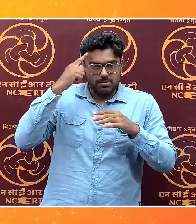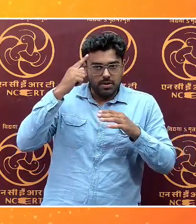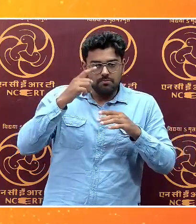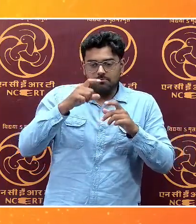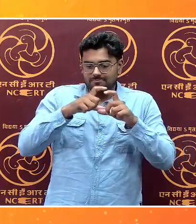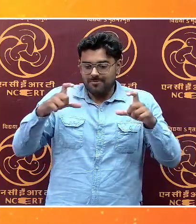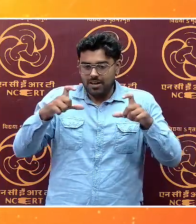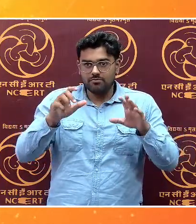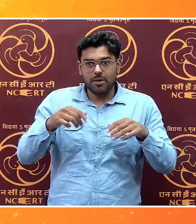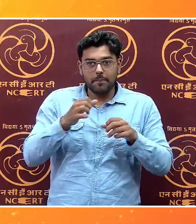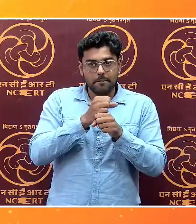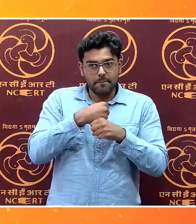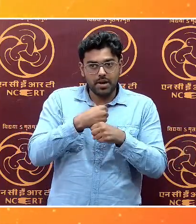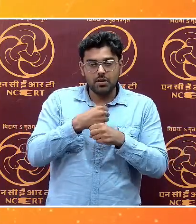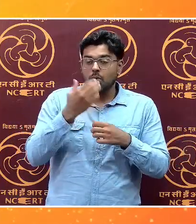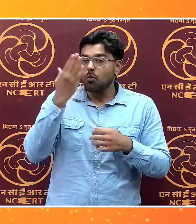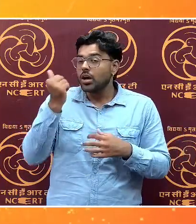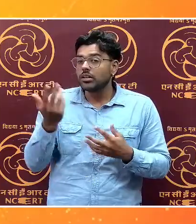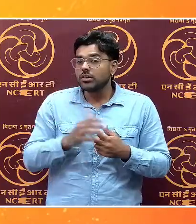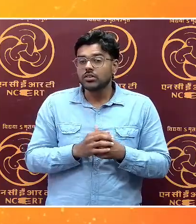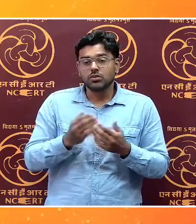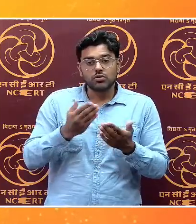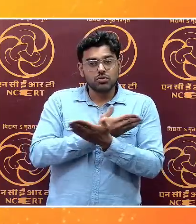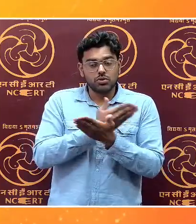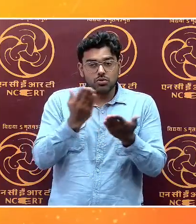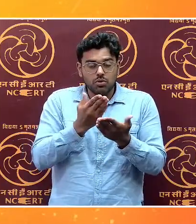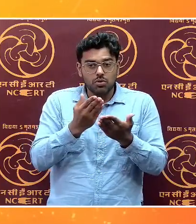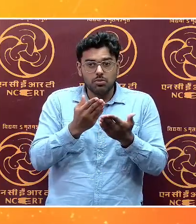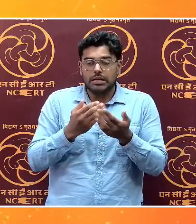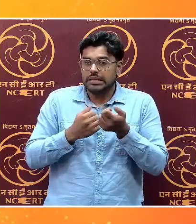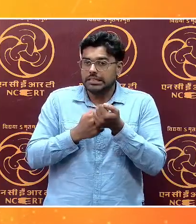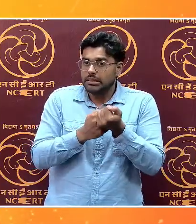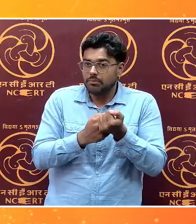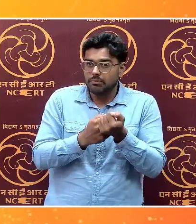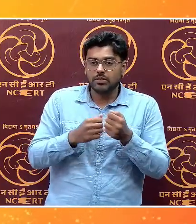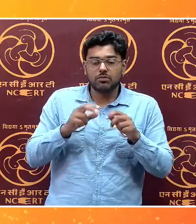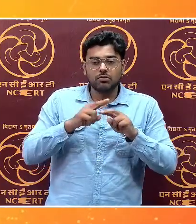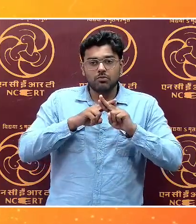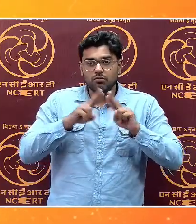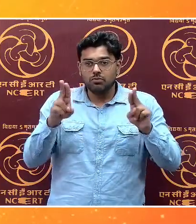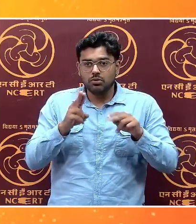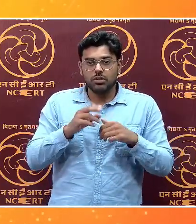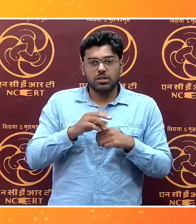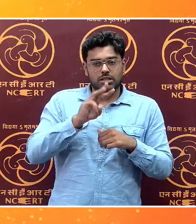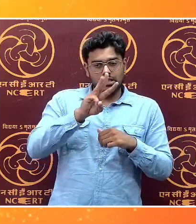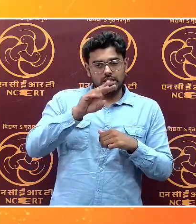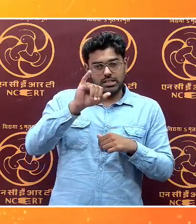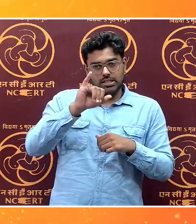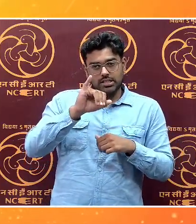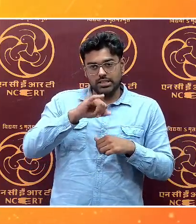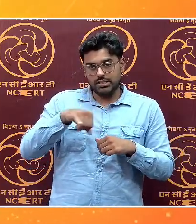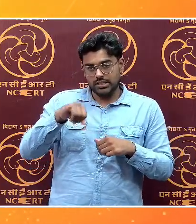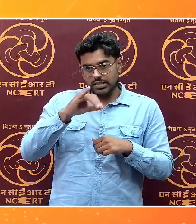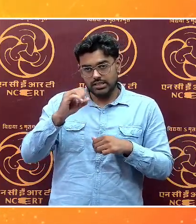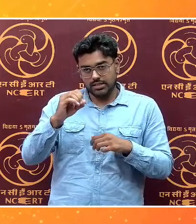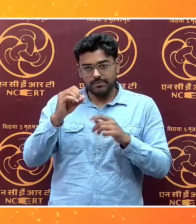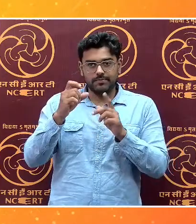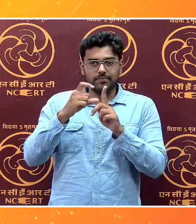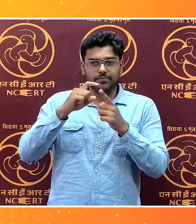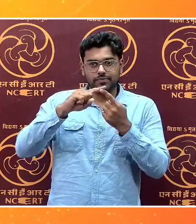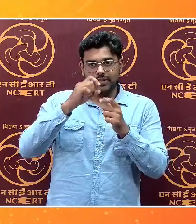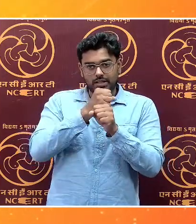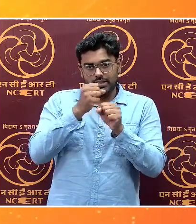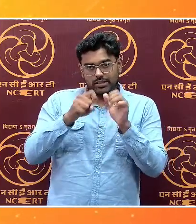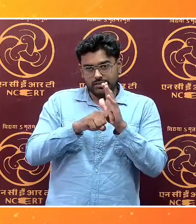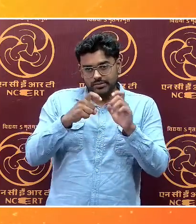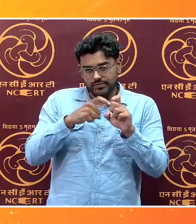cards so that you will be assessed 360 degree. So that is why we